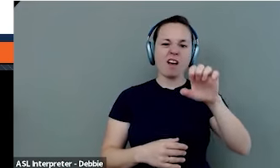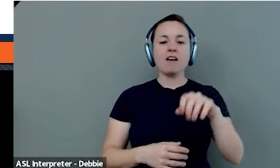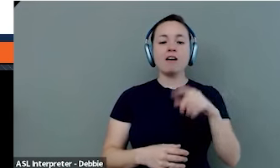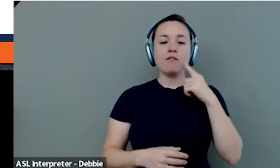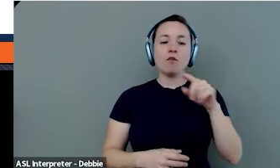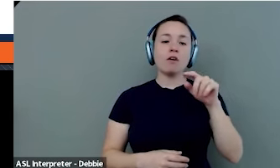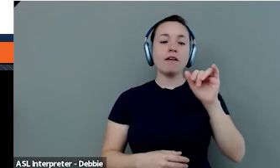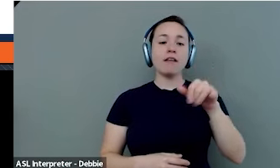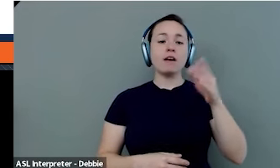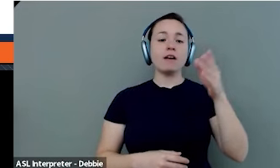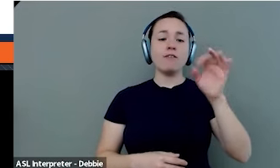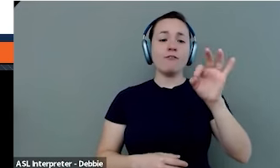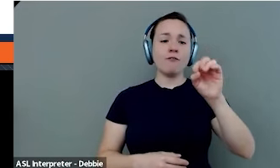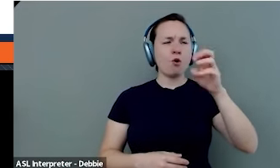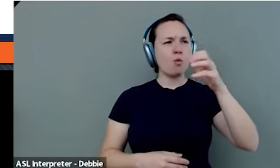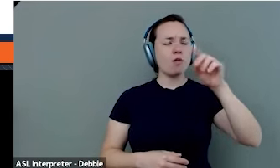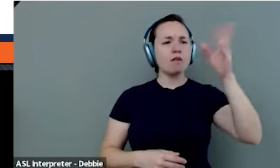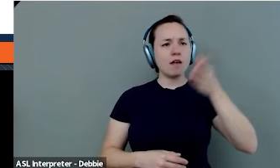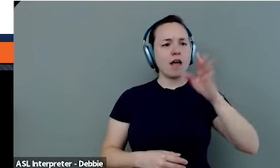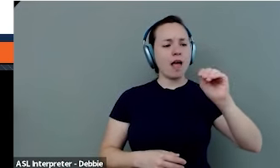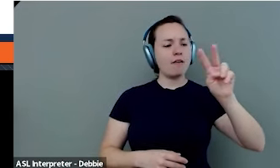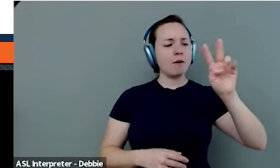acvote.org/MVP and enter the following information: